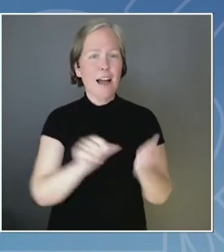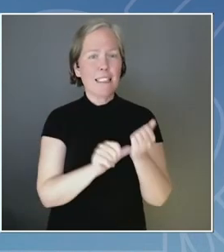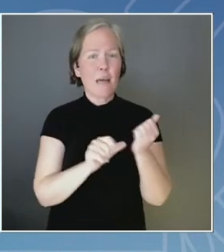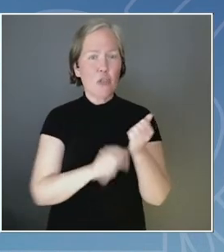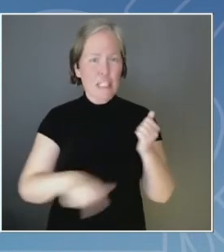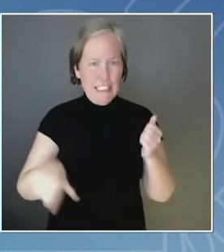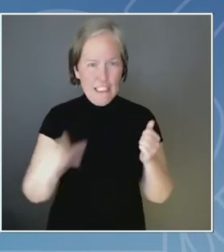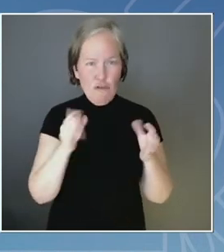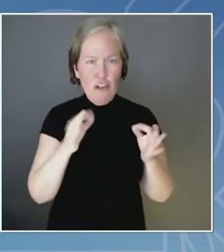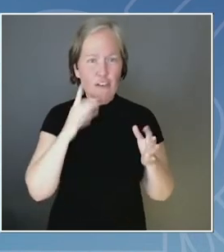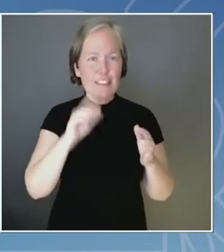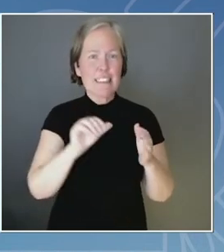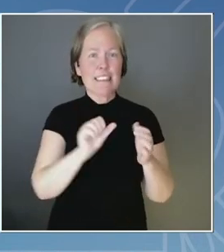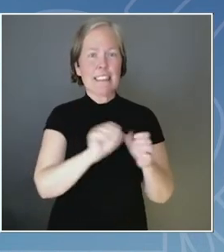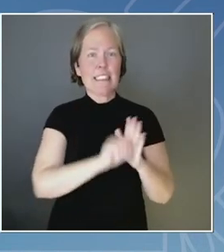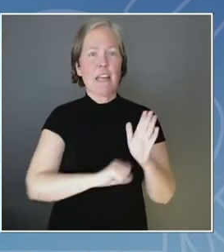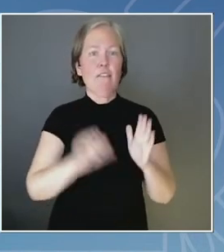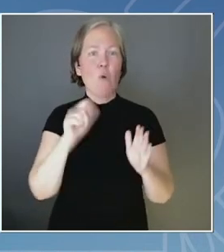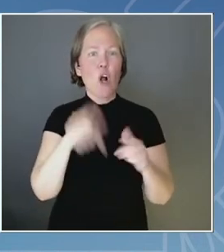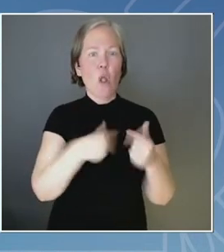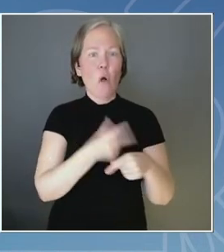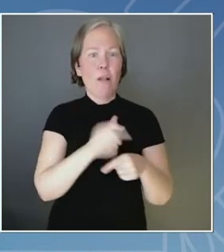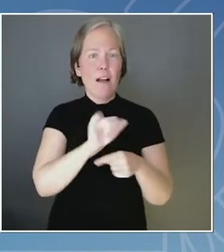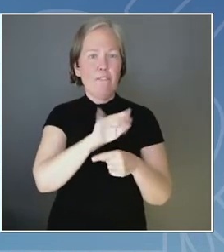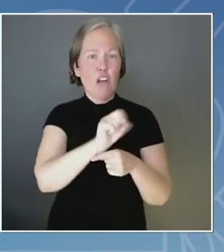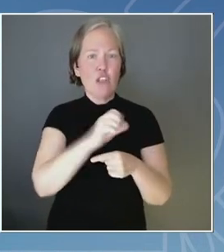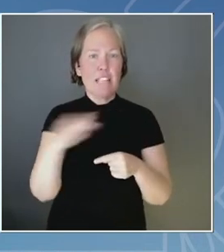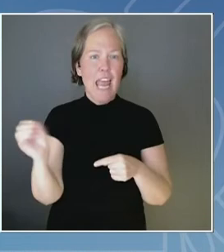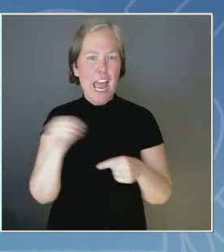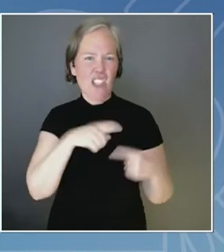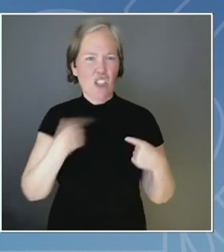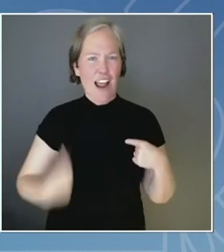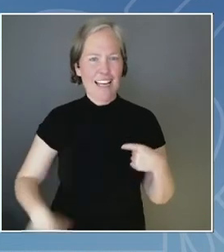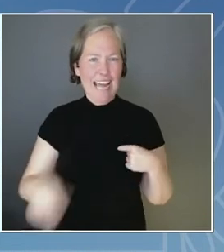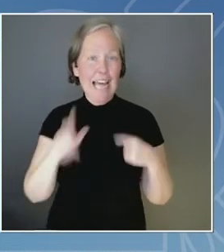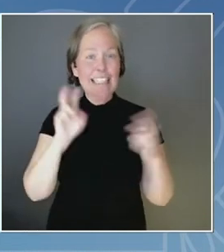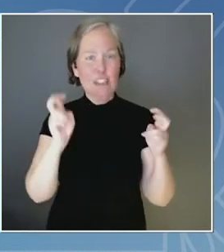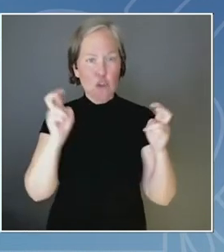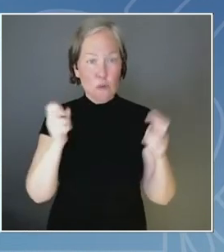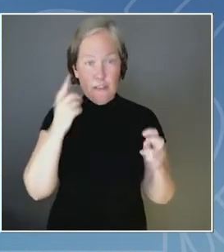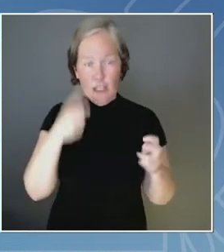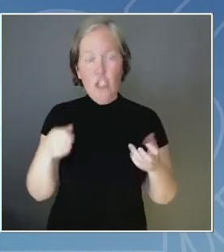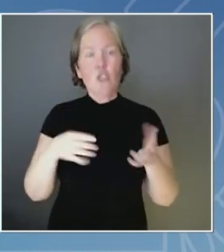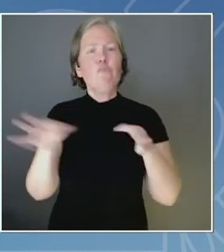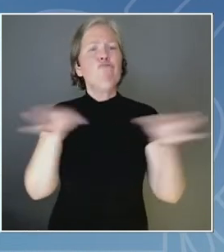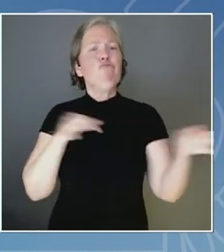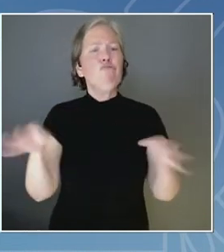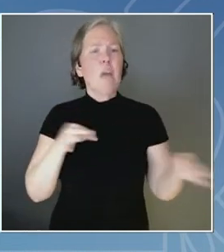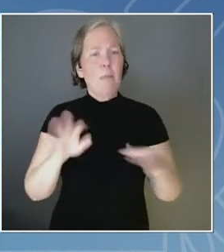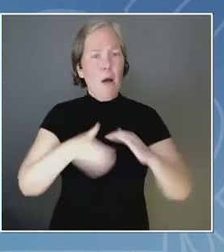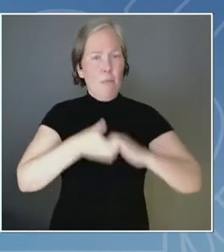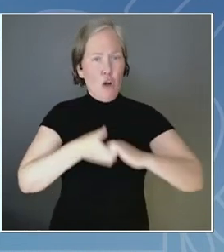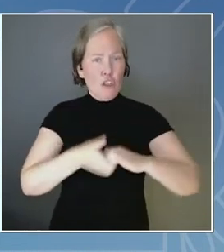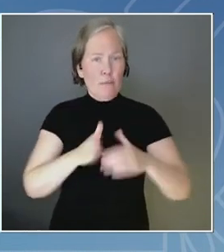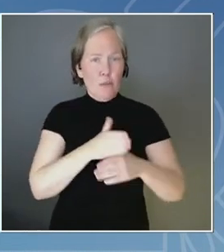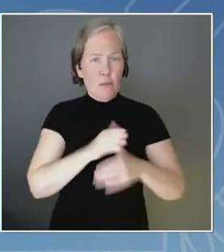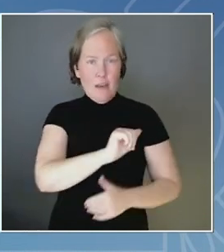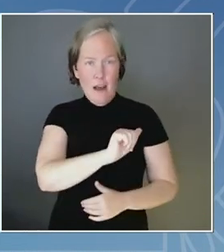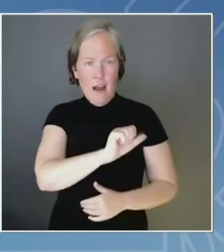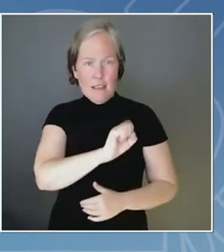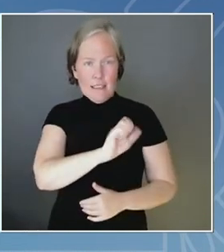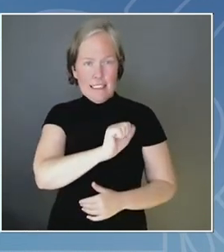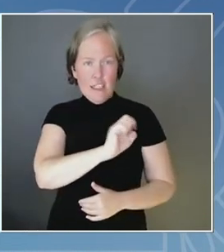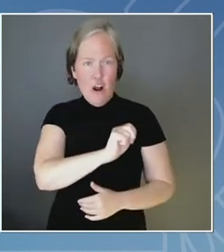Affairs and Global China Issues, to add some context about the close partnership between ASEAN and the United States. Jung?